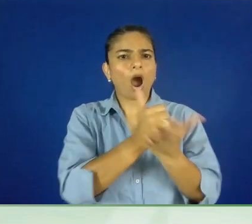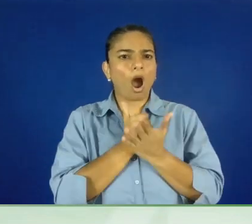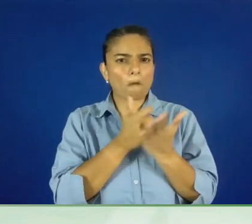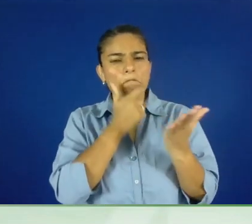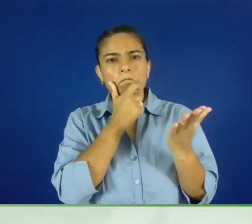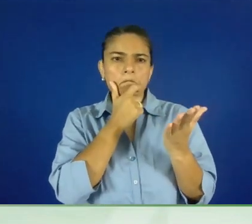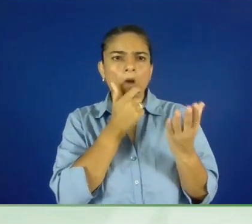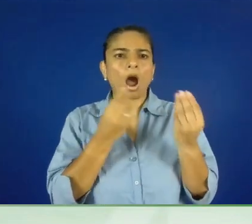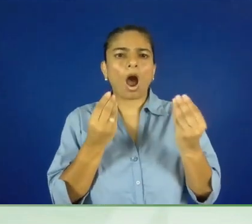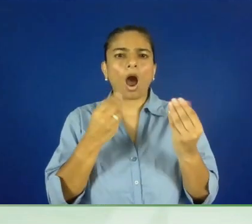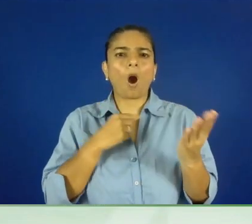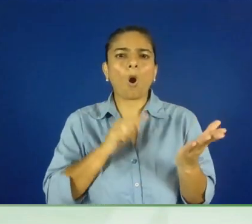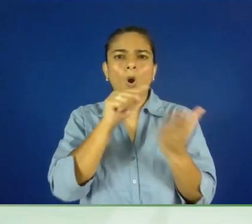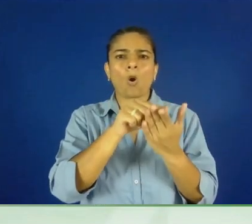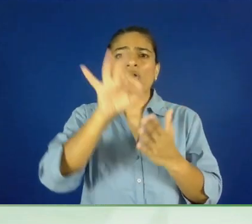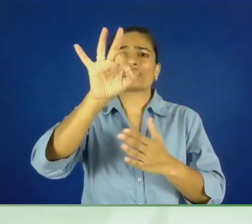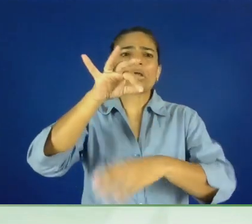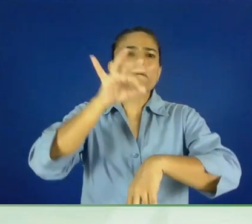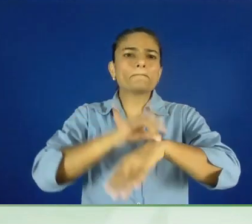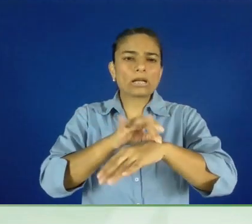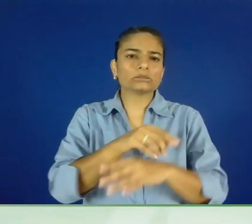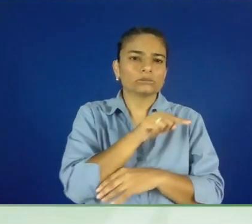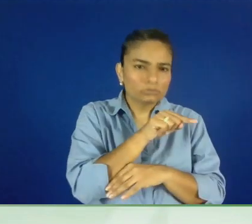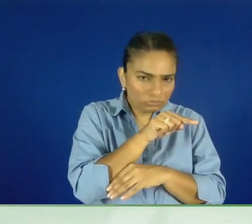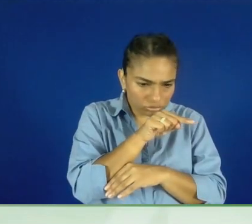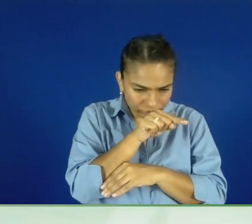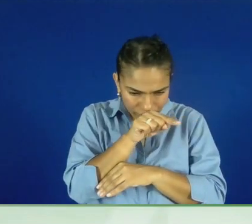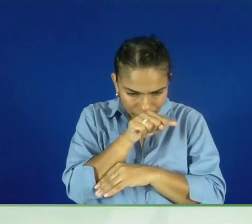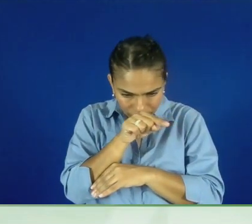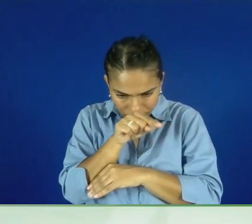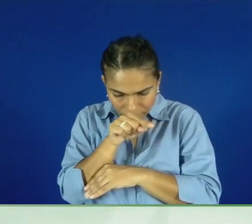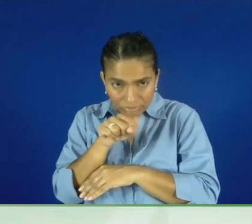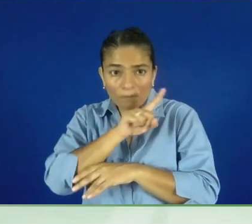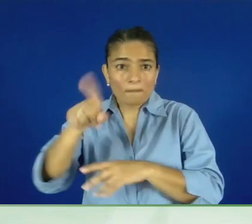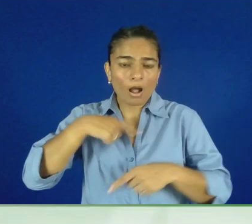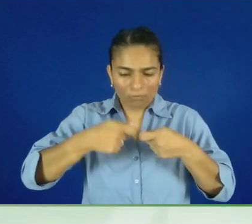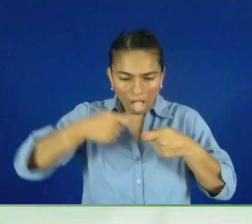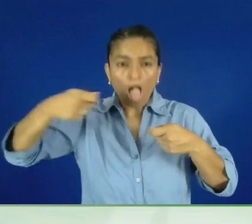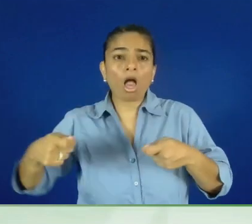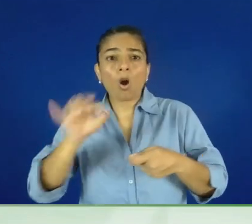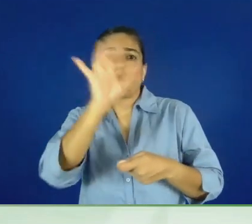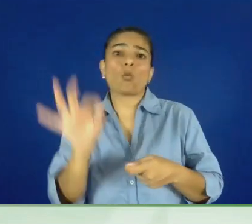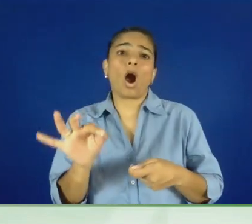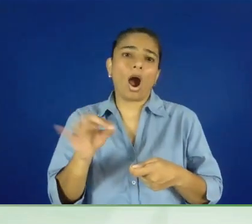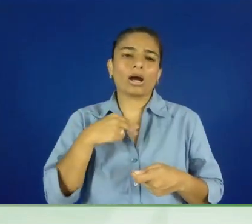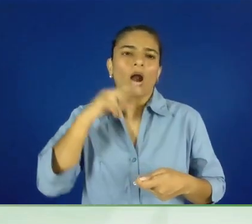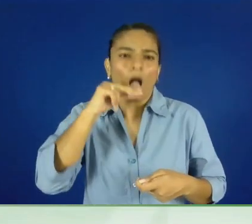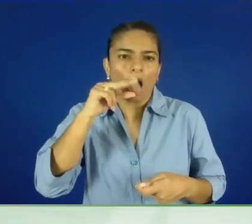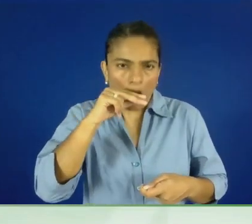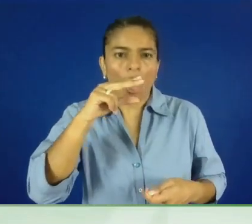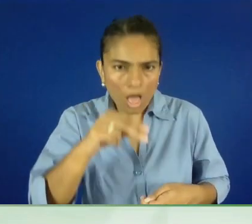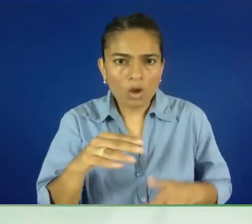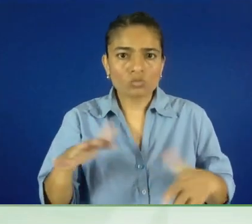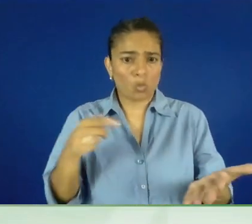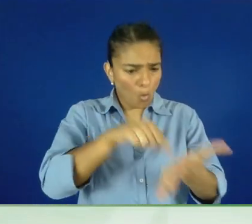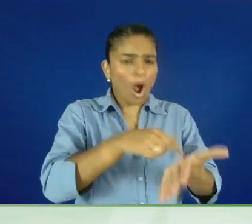way of either helping me anticipate what's going through here, or helping me to, at the very least, capture the experience